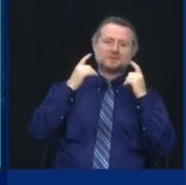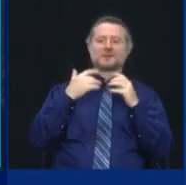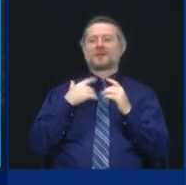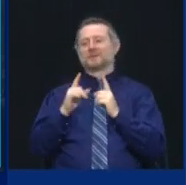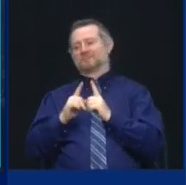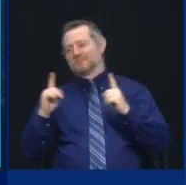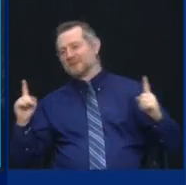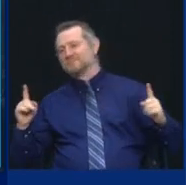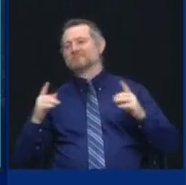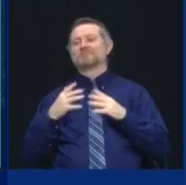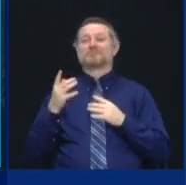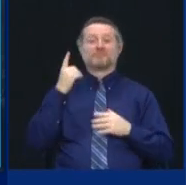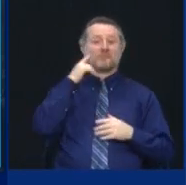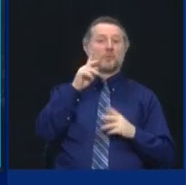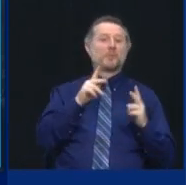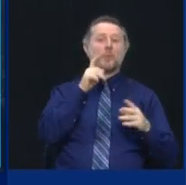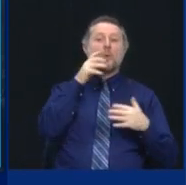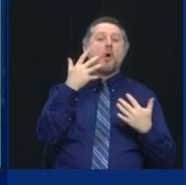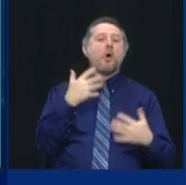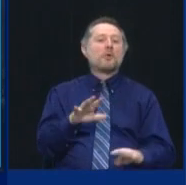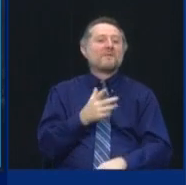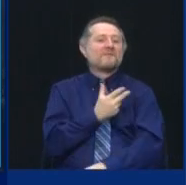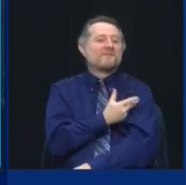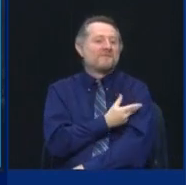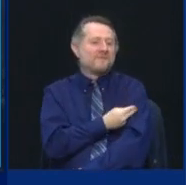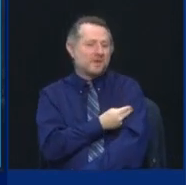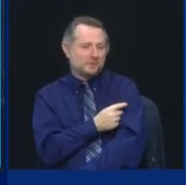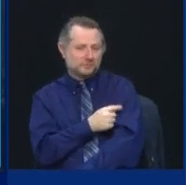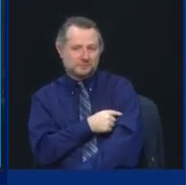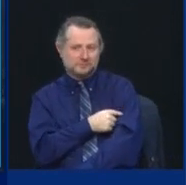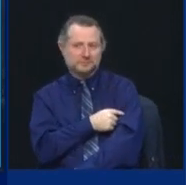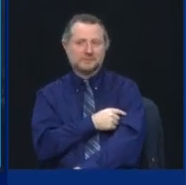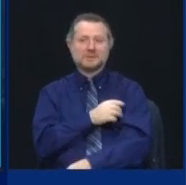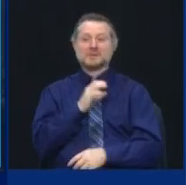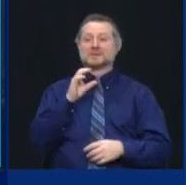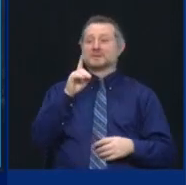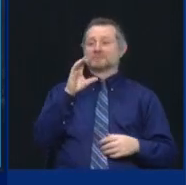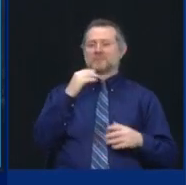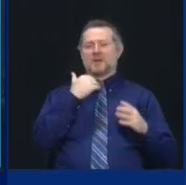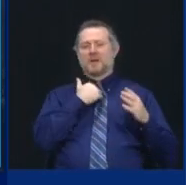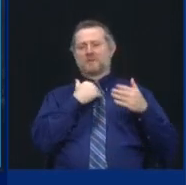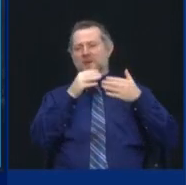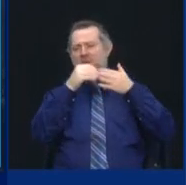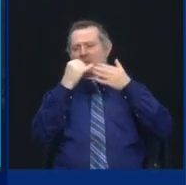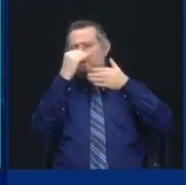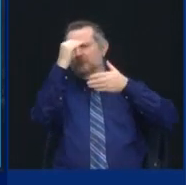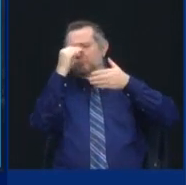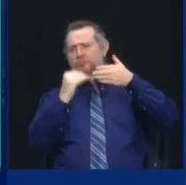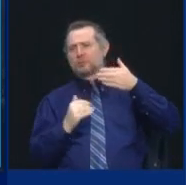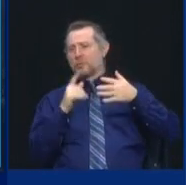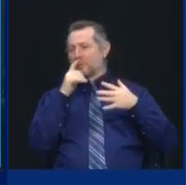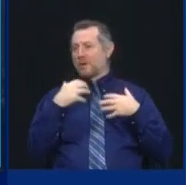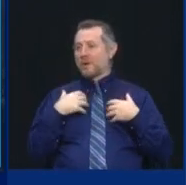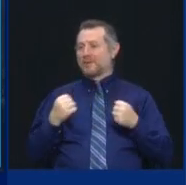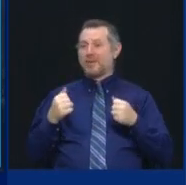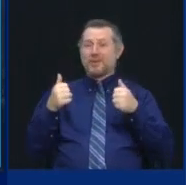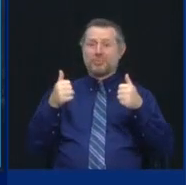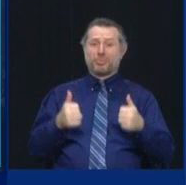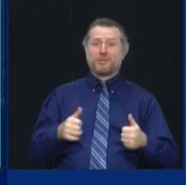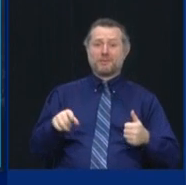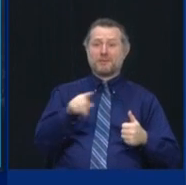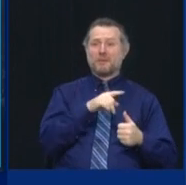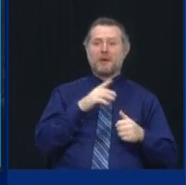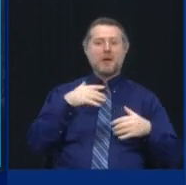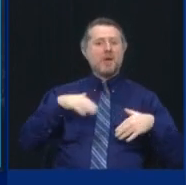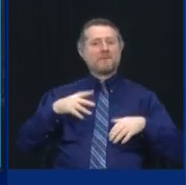for vaccinated people. By the CDC guidance, immunocompromised people, unvaccinated people should continue to